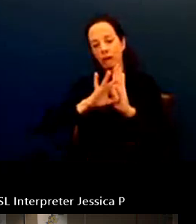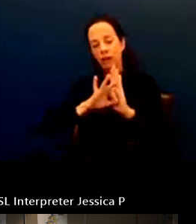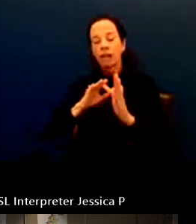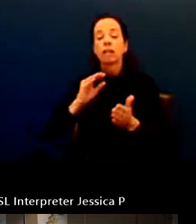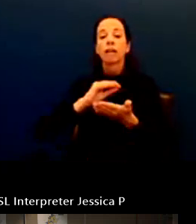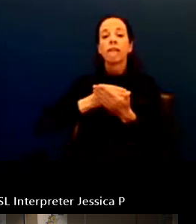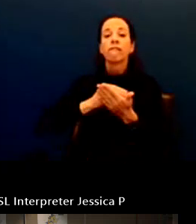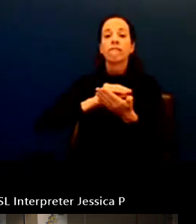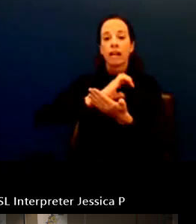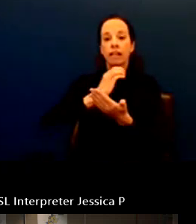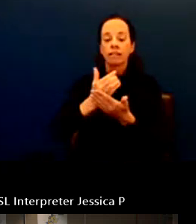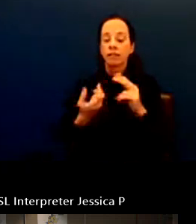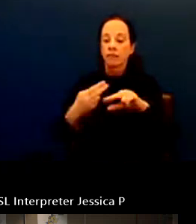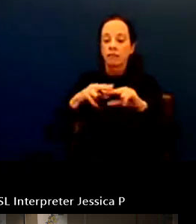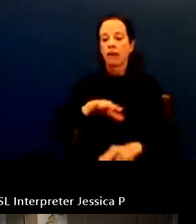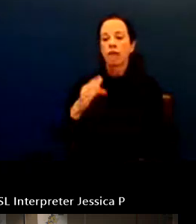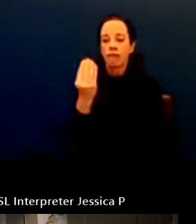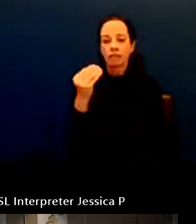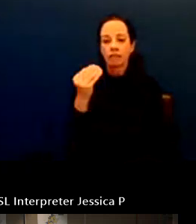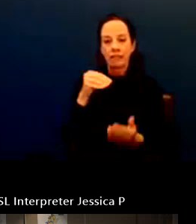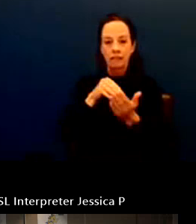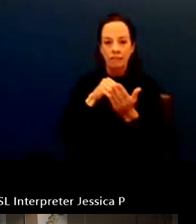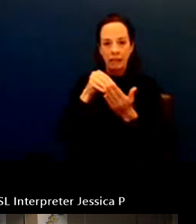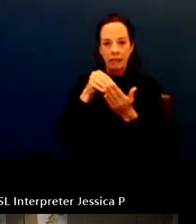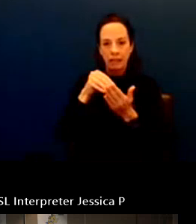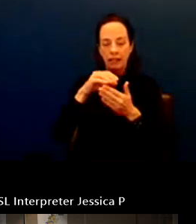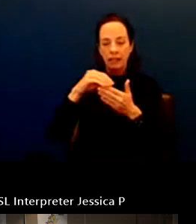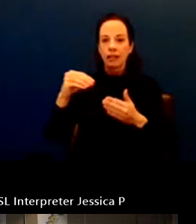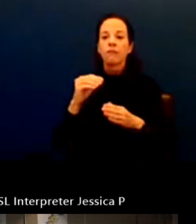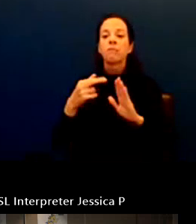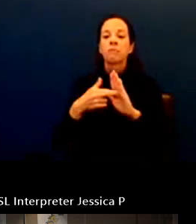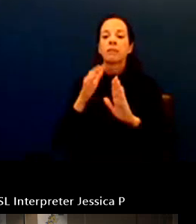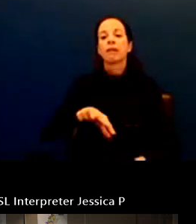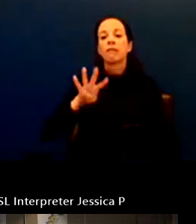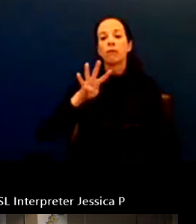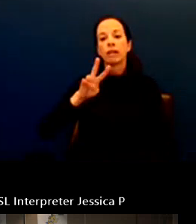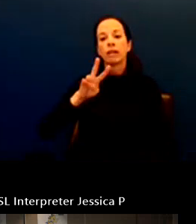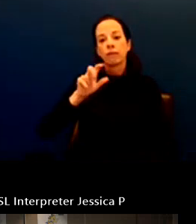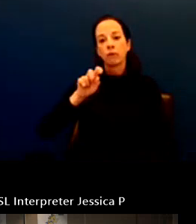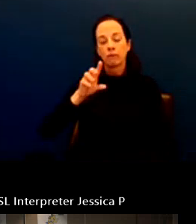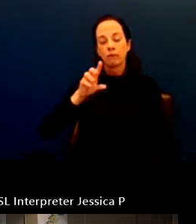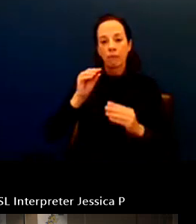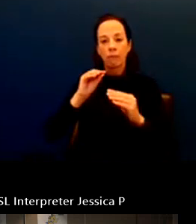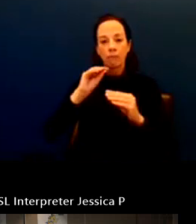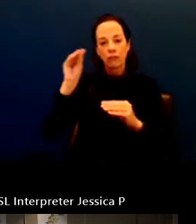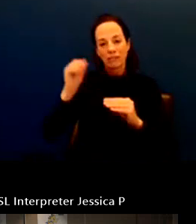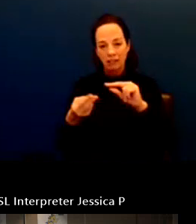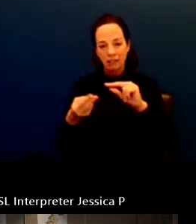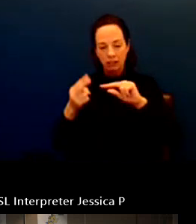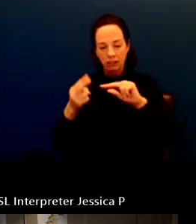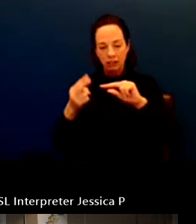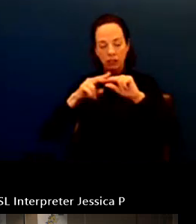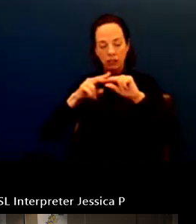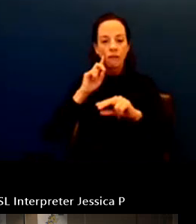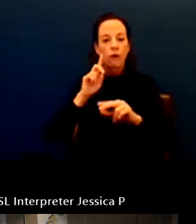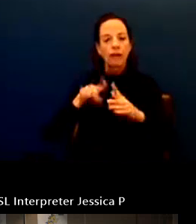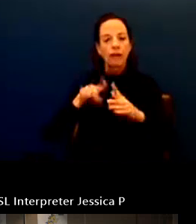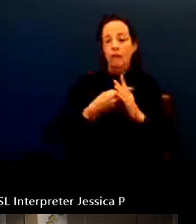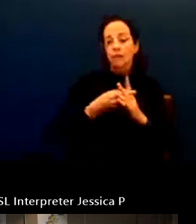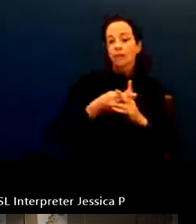approximately 14 million, represents a 43.1% increase over the originally programmed amount and is